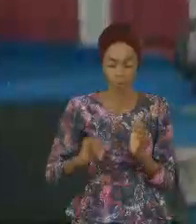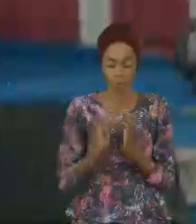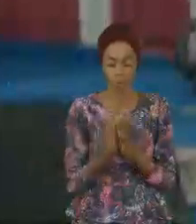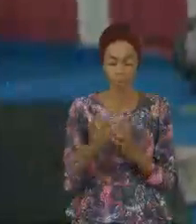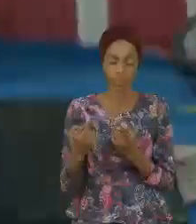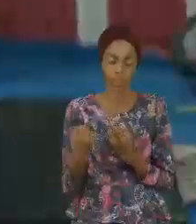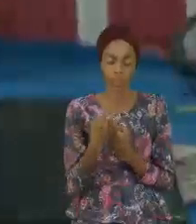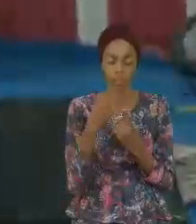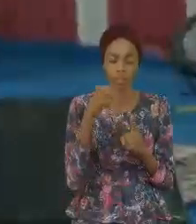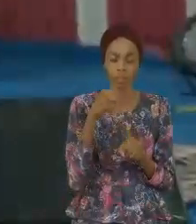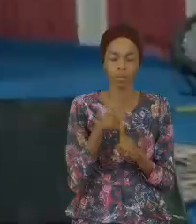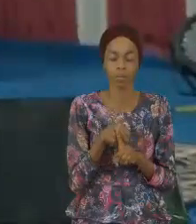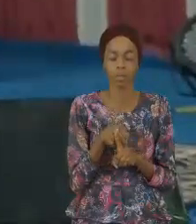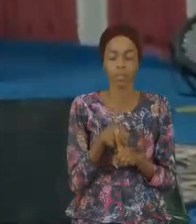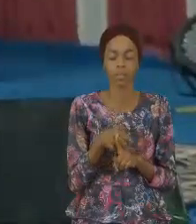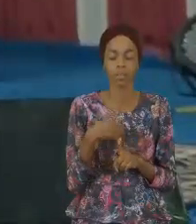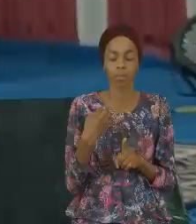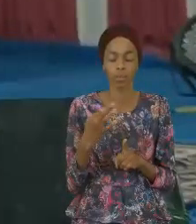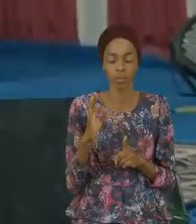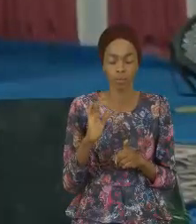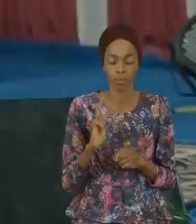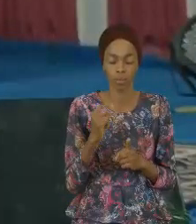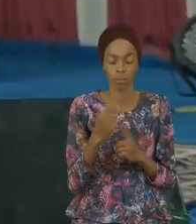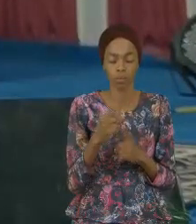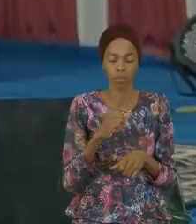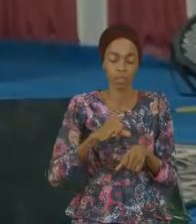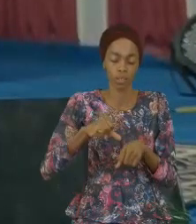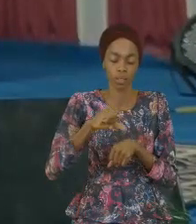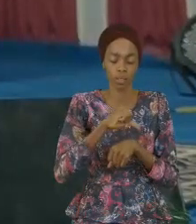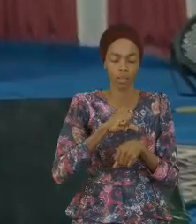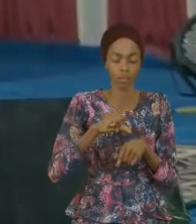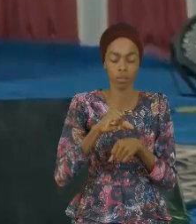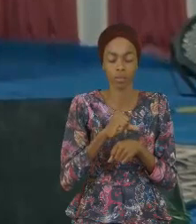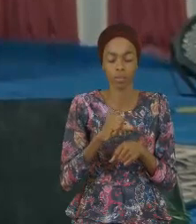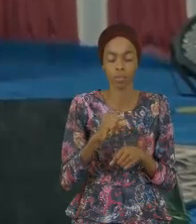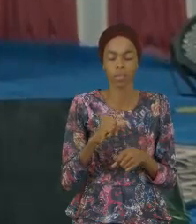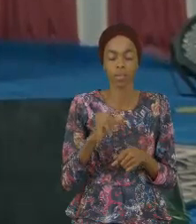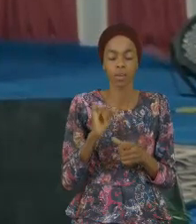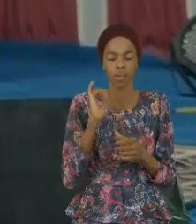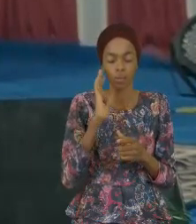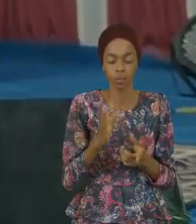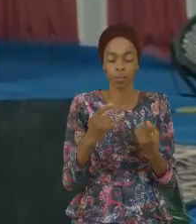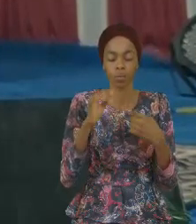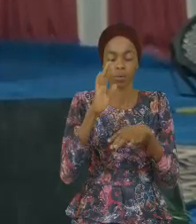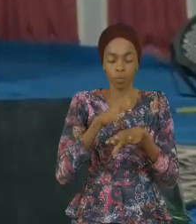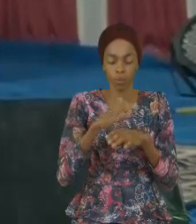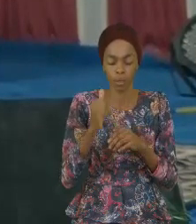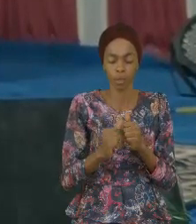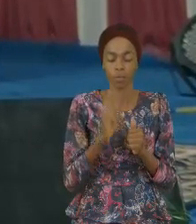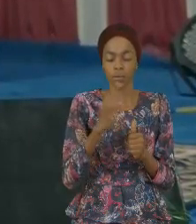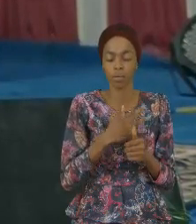impact of your word, the unction, the anointing that comes upon everyone will make